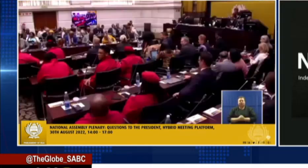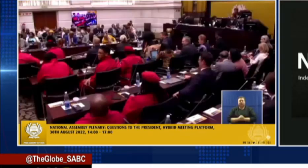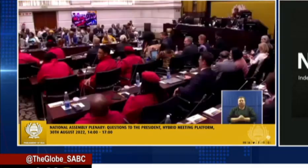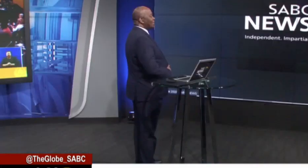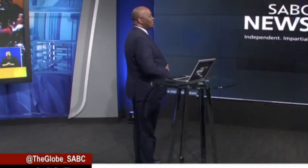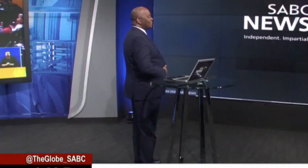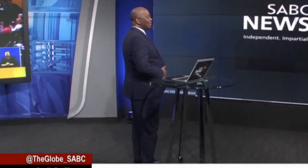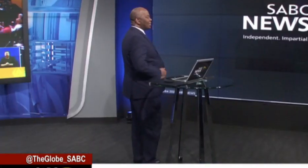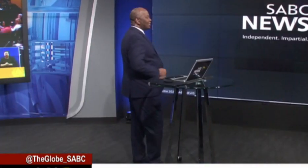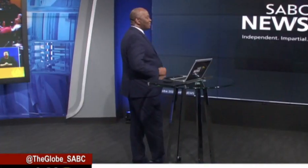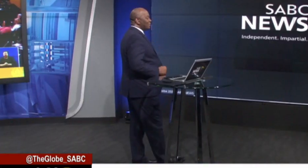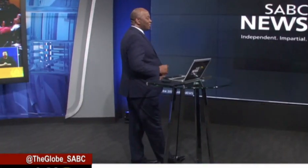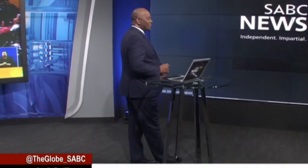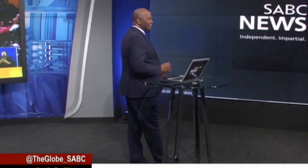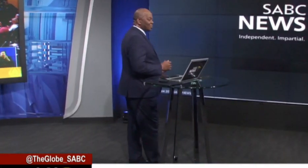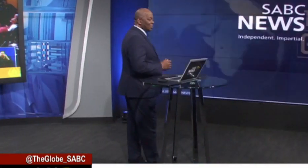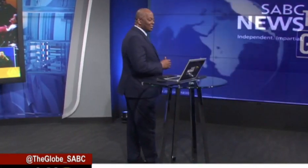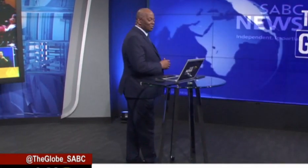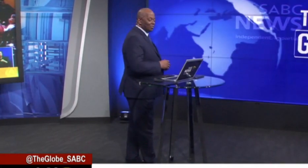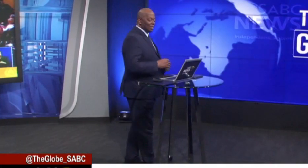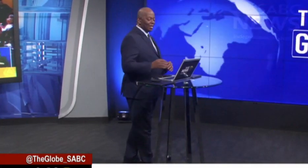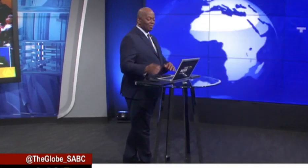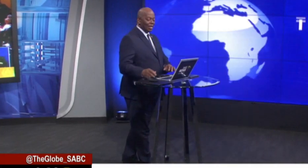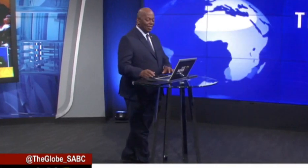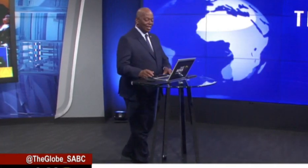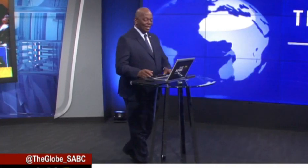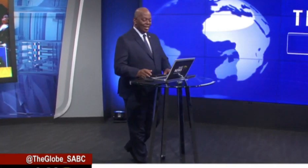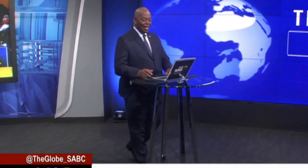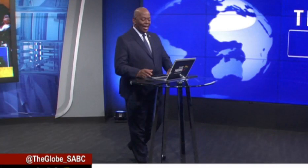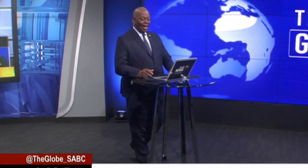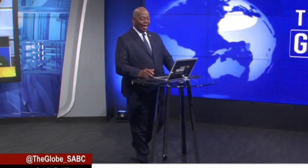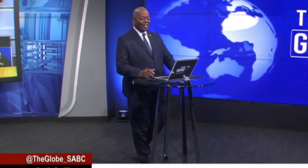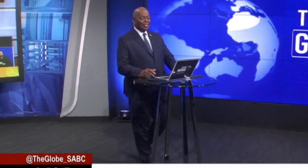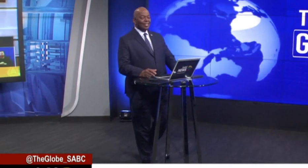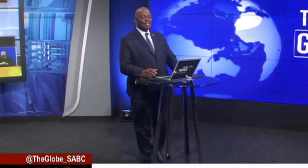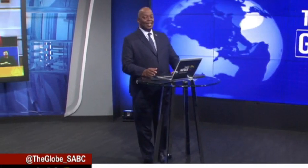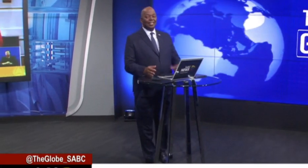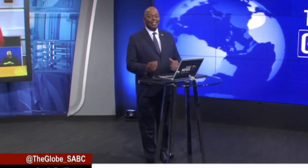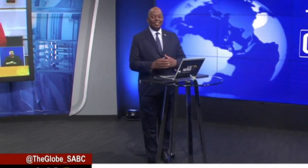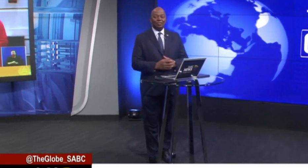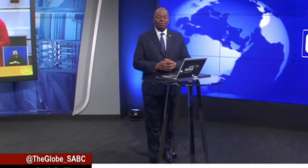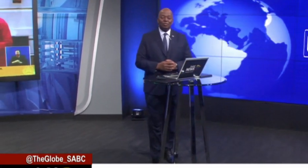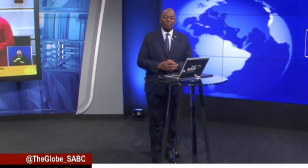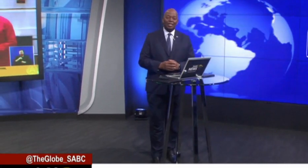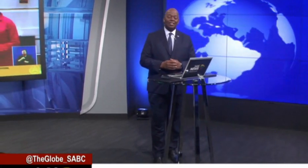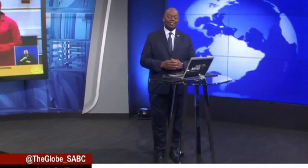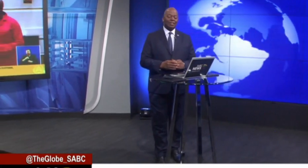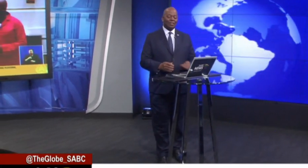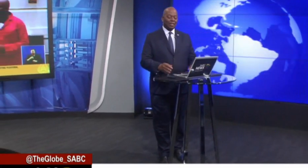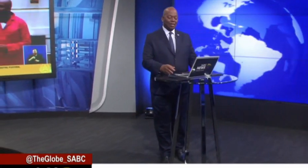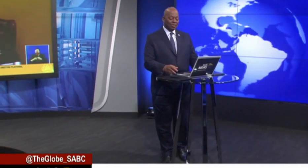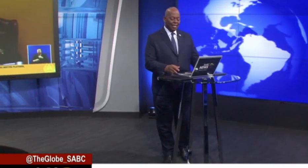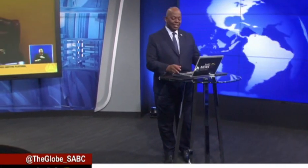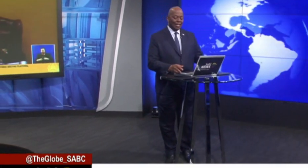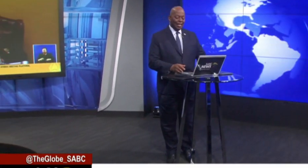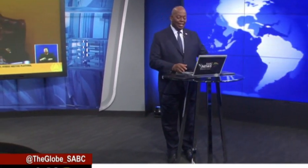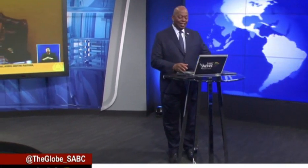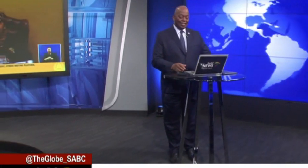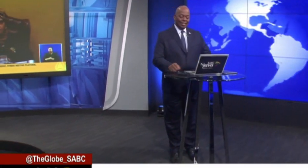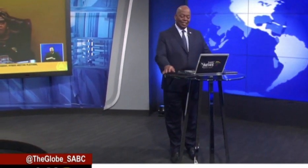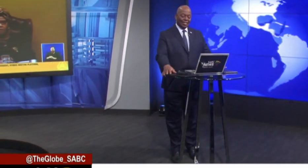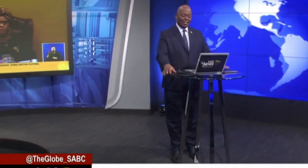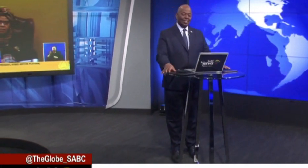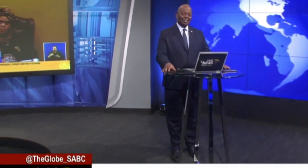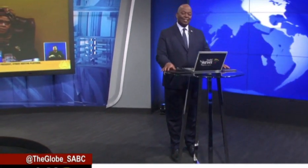All right, okay, it looks like we've lost Mr. Zungula there, but I think he had shared his thoughts with us, very upset.